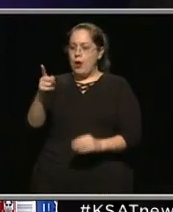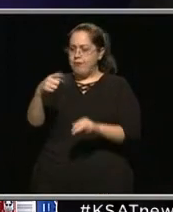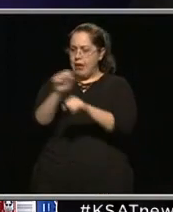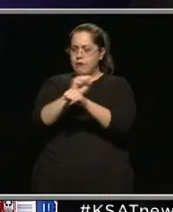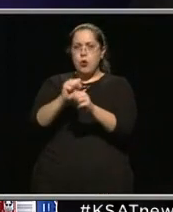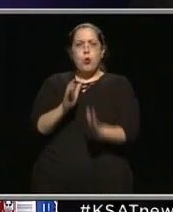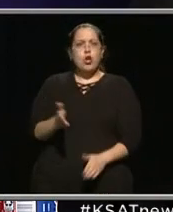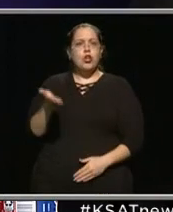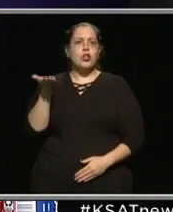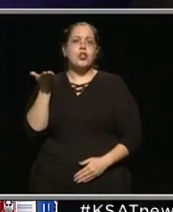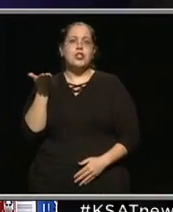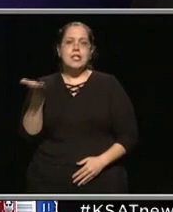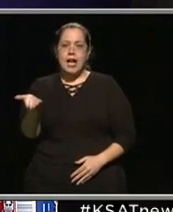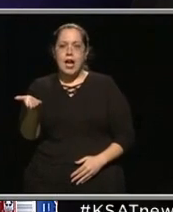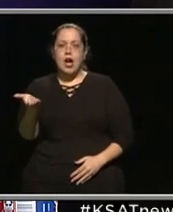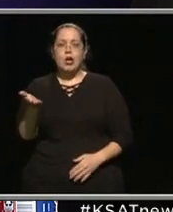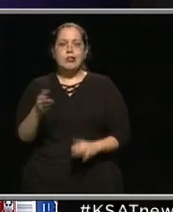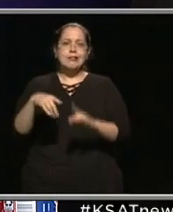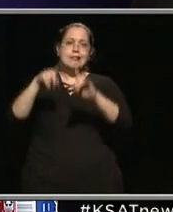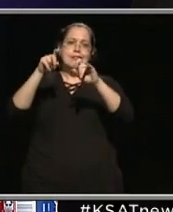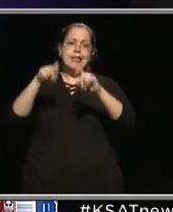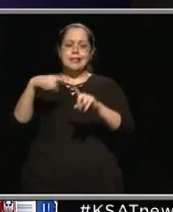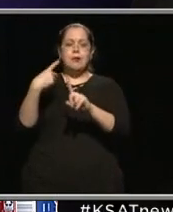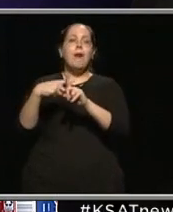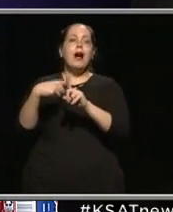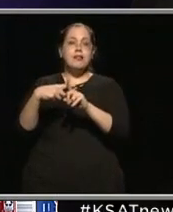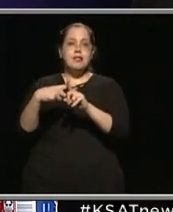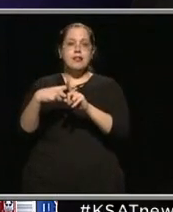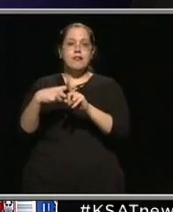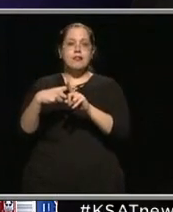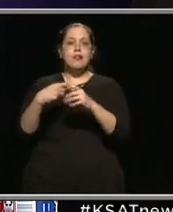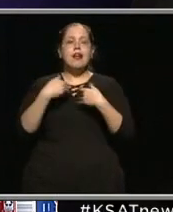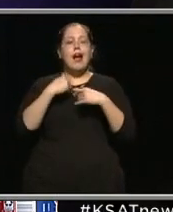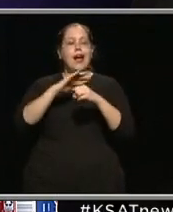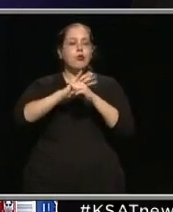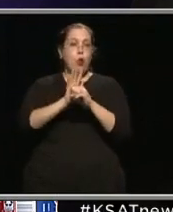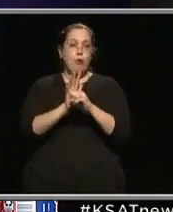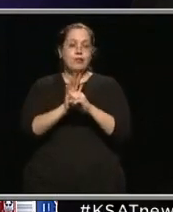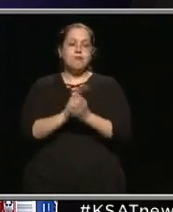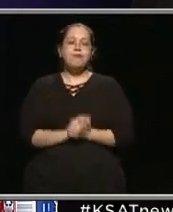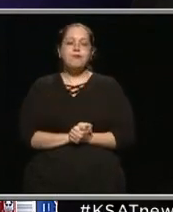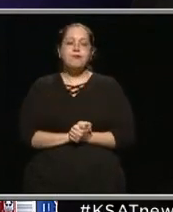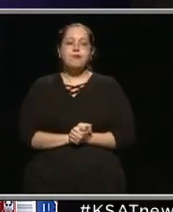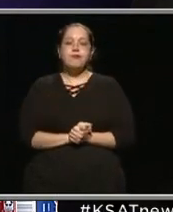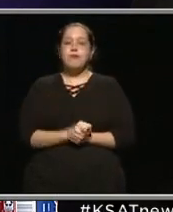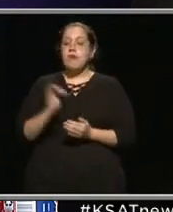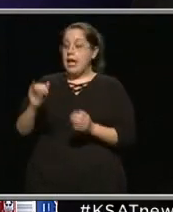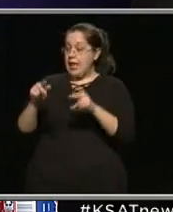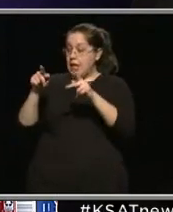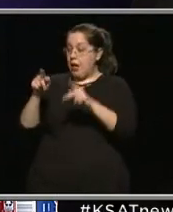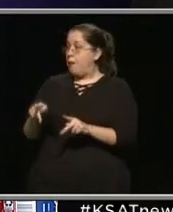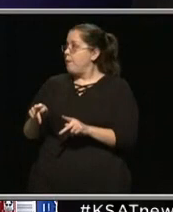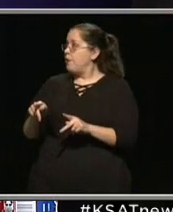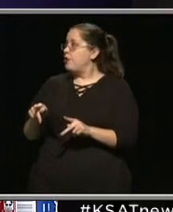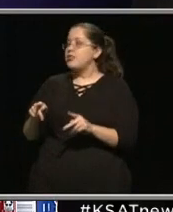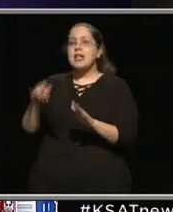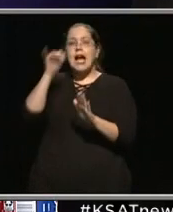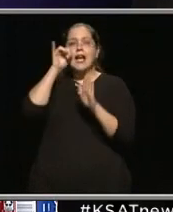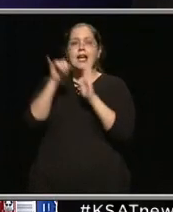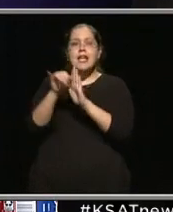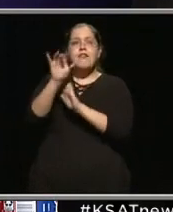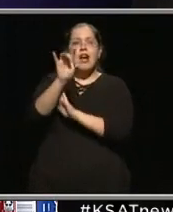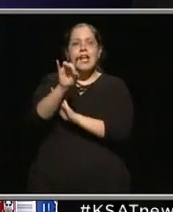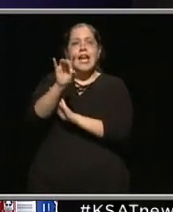workers there had tested positive for COVID, and that person had identified